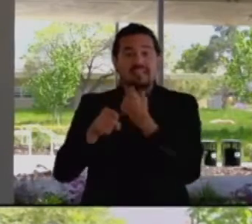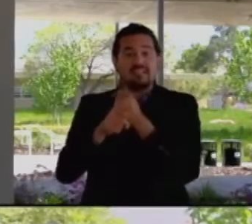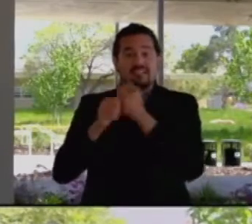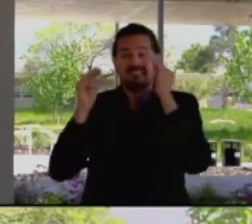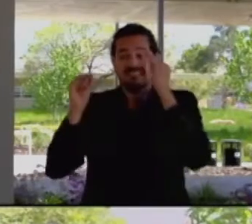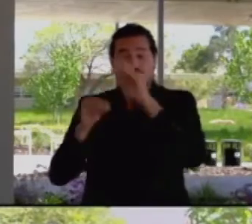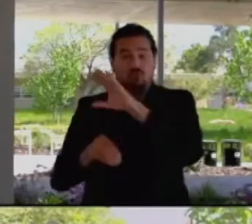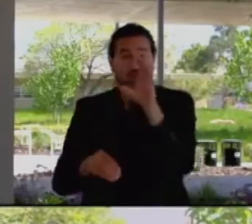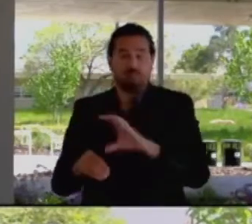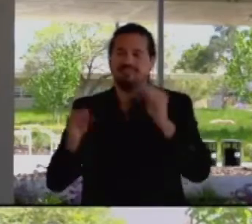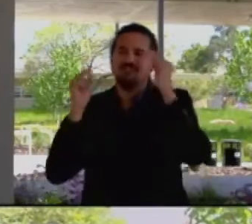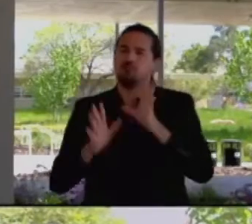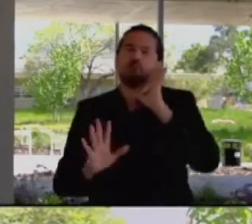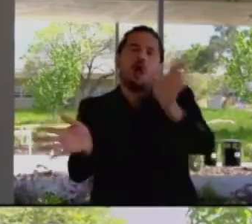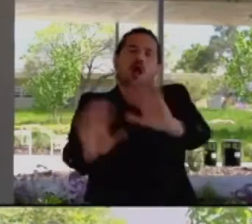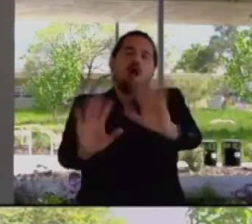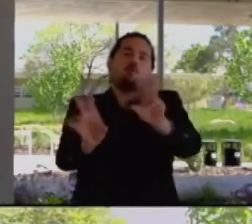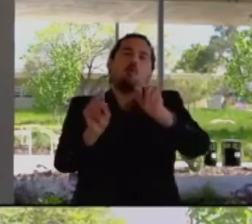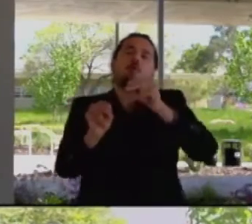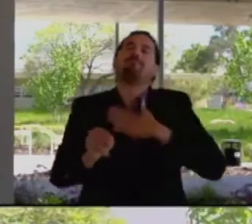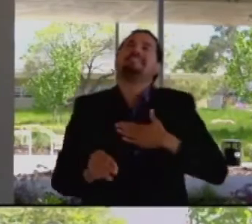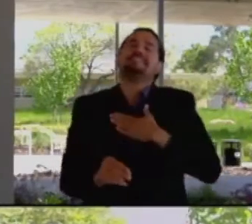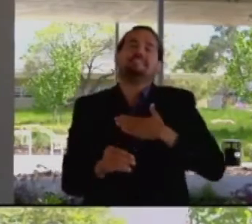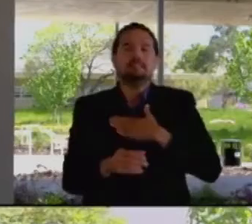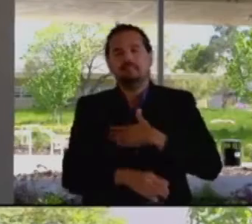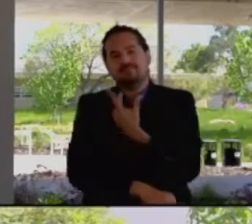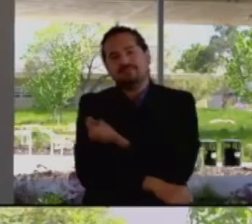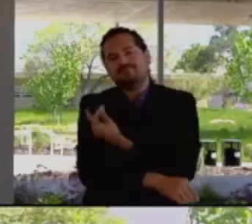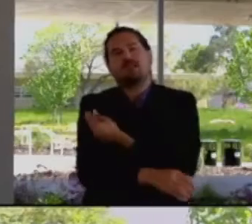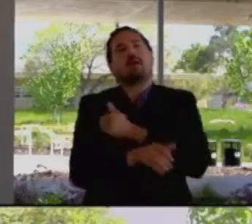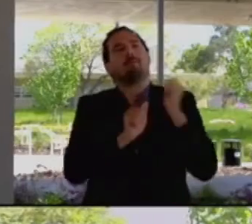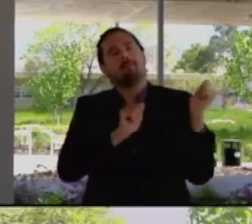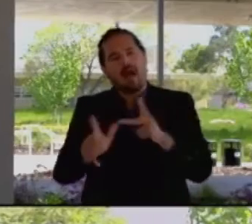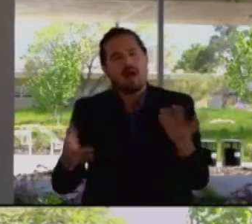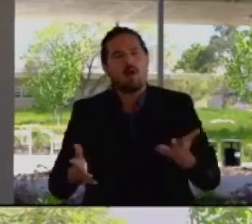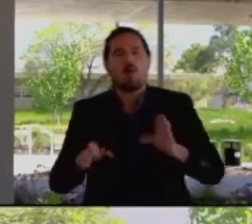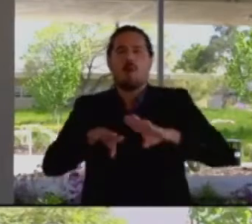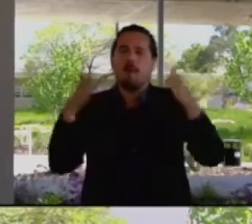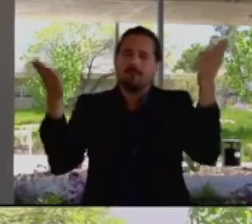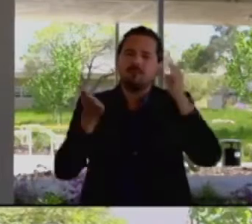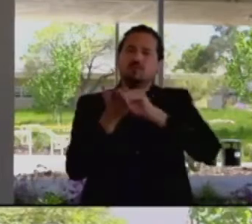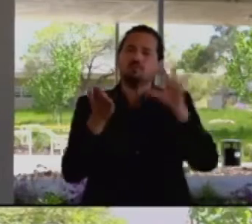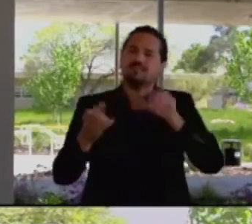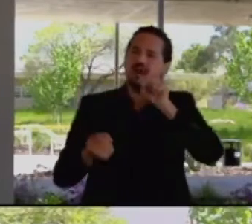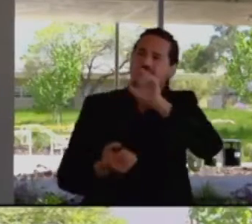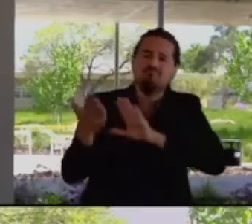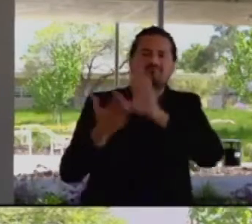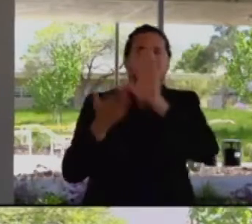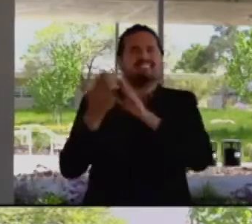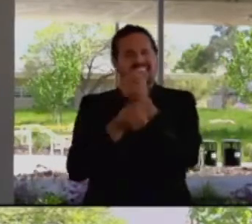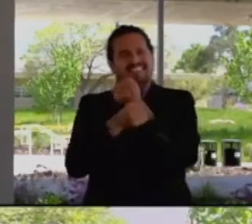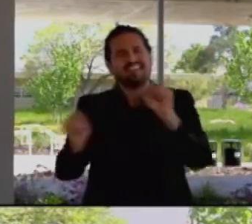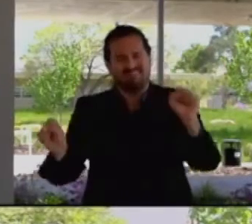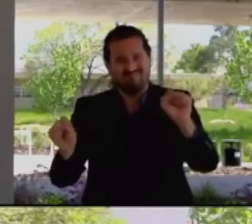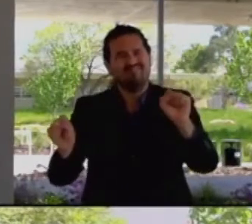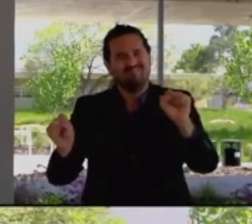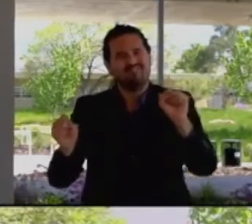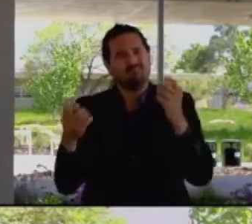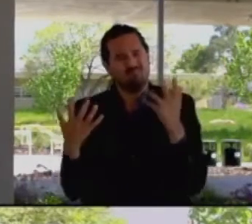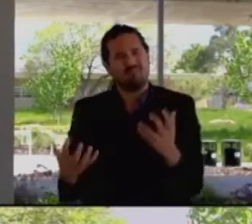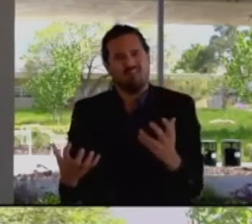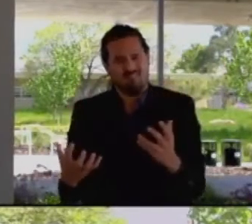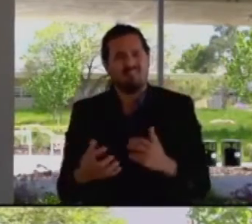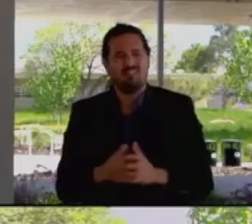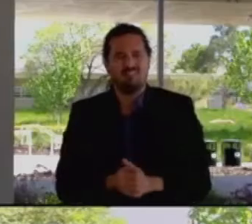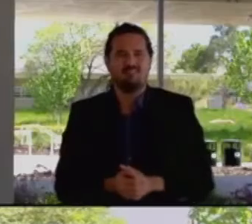back together so that we can be safe and continue to bring our society, our community back to life. With that, I